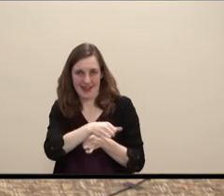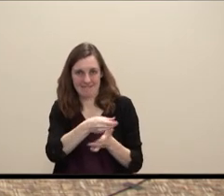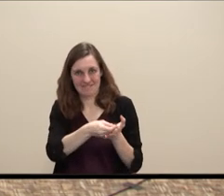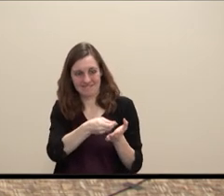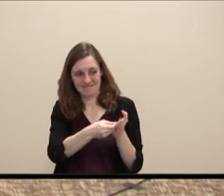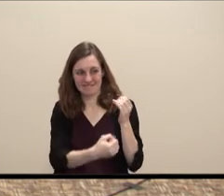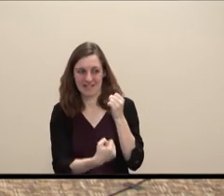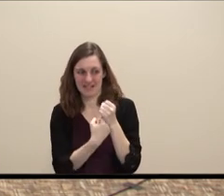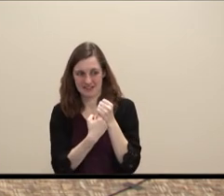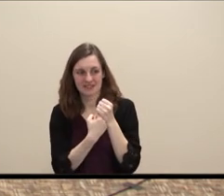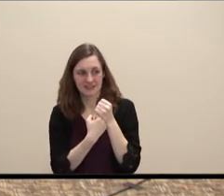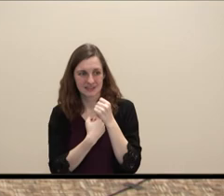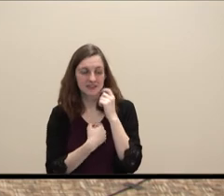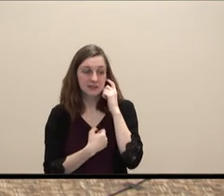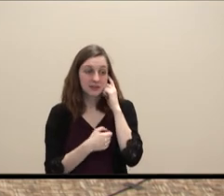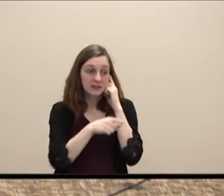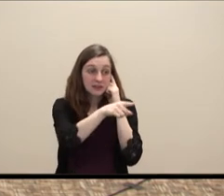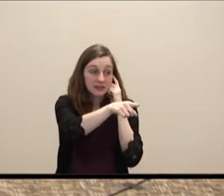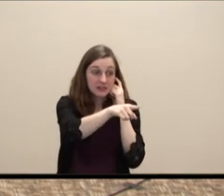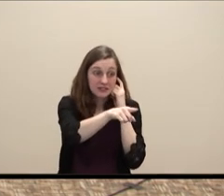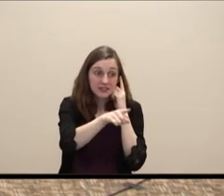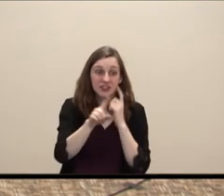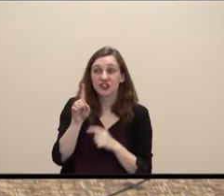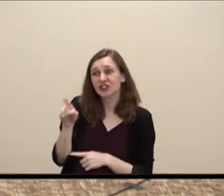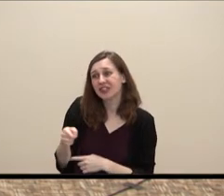become available.